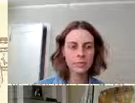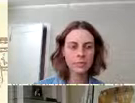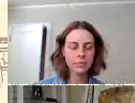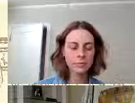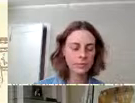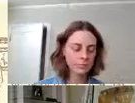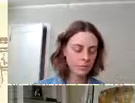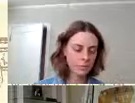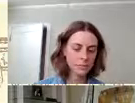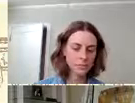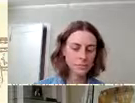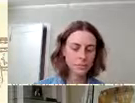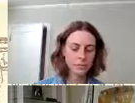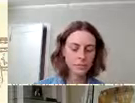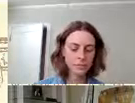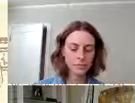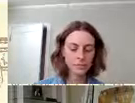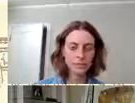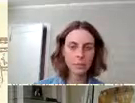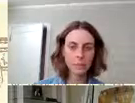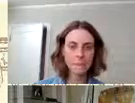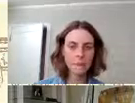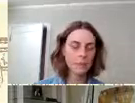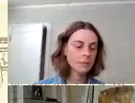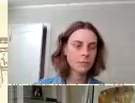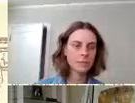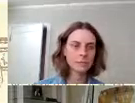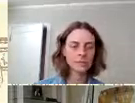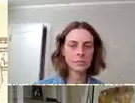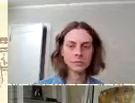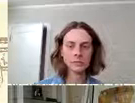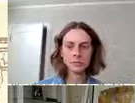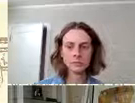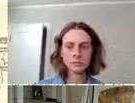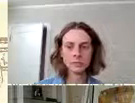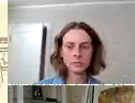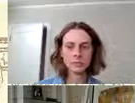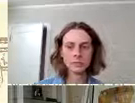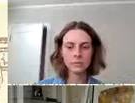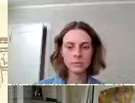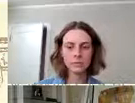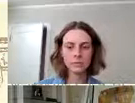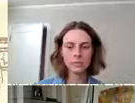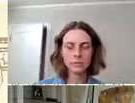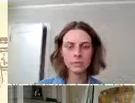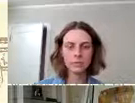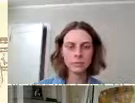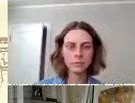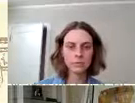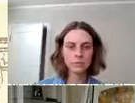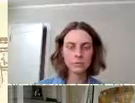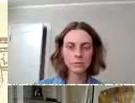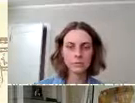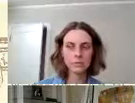Ann's own origin story in West Palm Beach. Here she came to teach as a young artist at the museum school, befriending